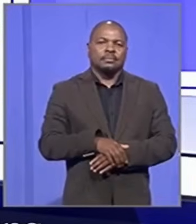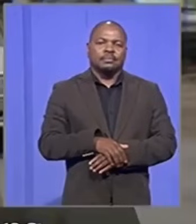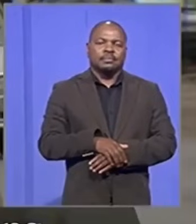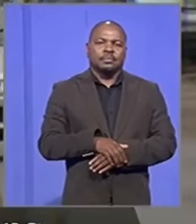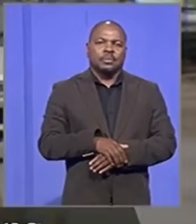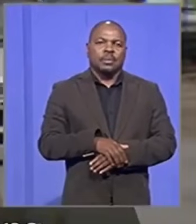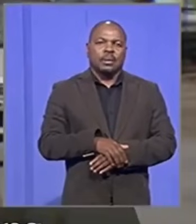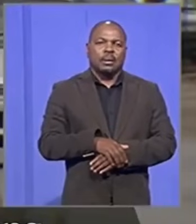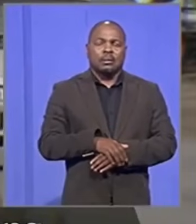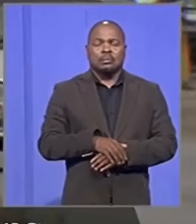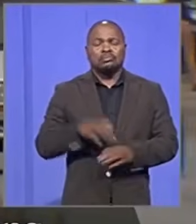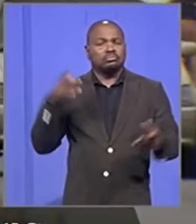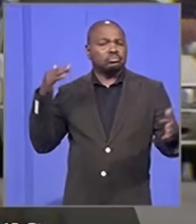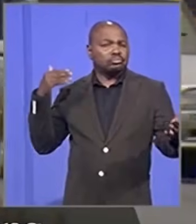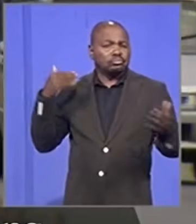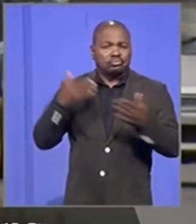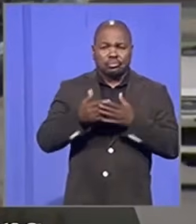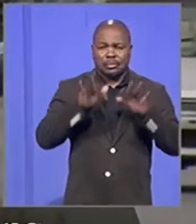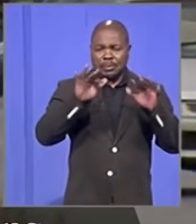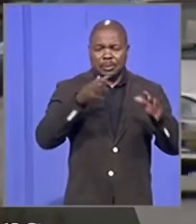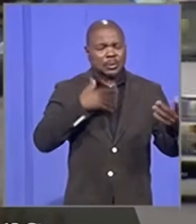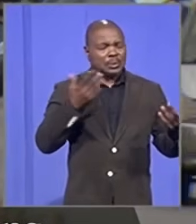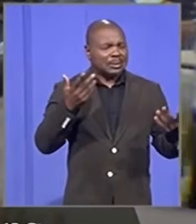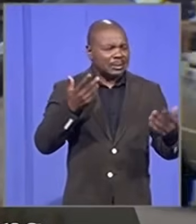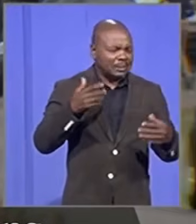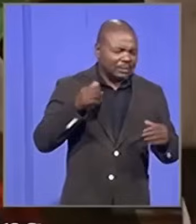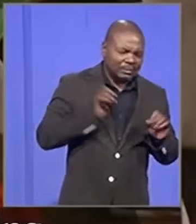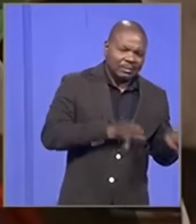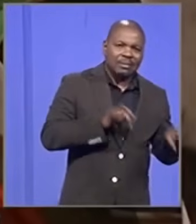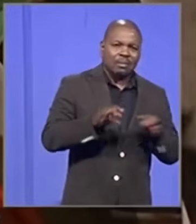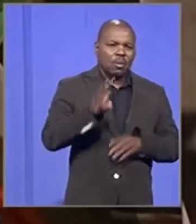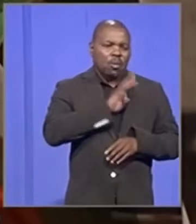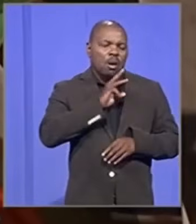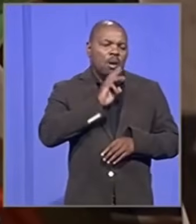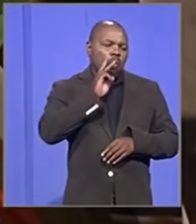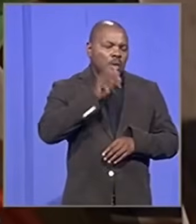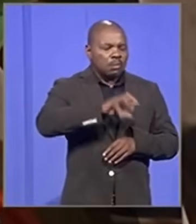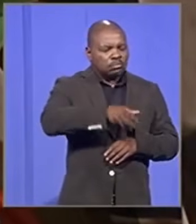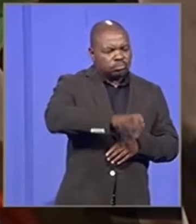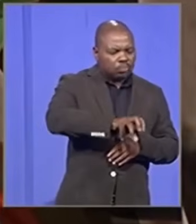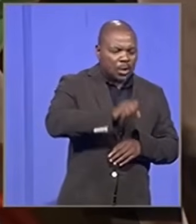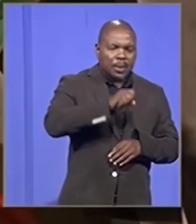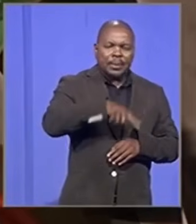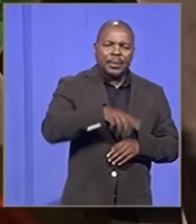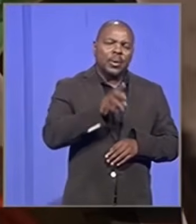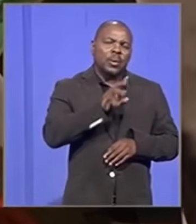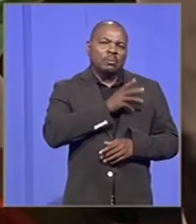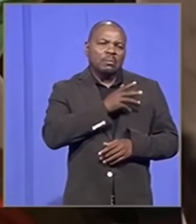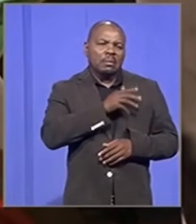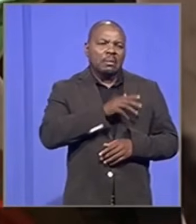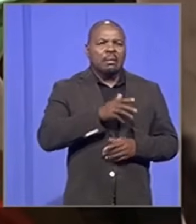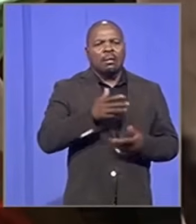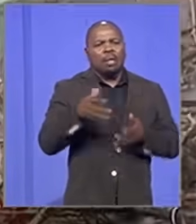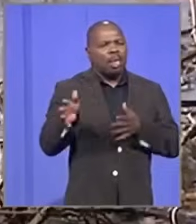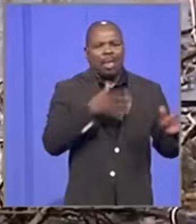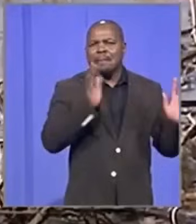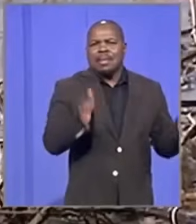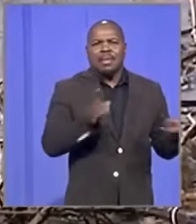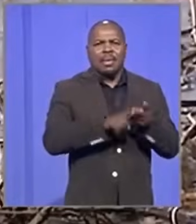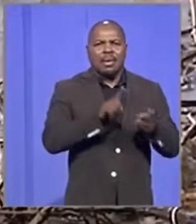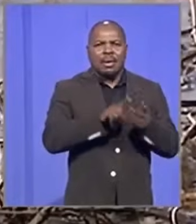Ke matšatši bjale badudi ba gagwe ka gare ge ba bulela dipompi go tšwa moya goba maruthi ao a nkgago leraga seo se